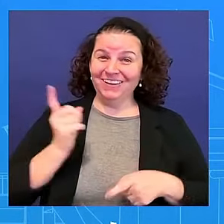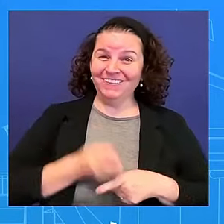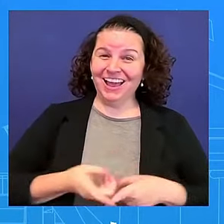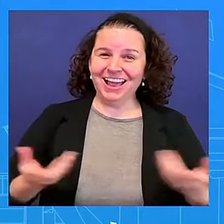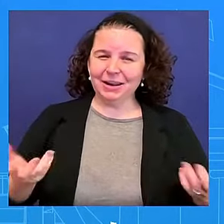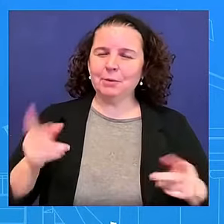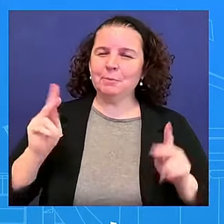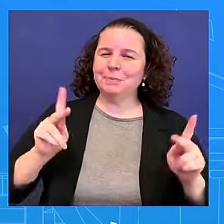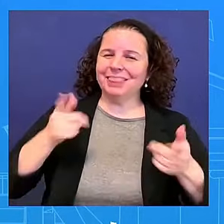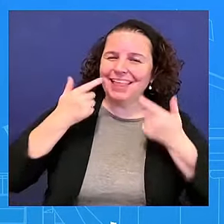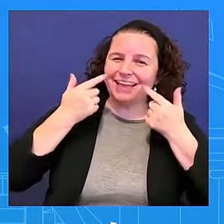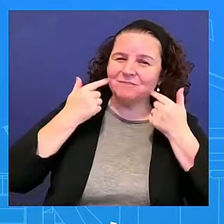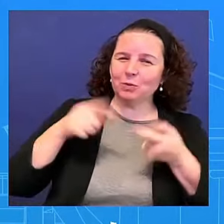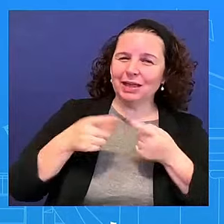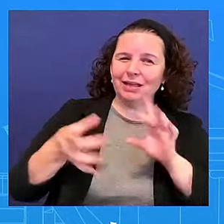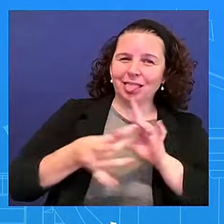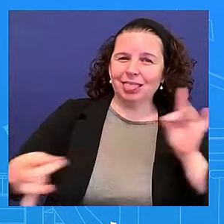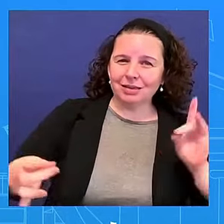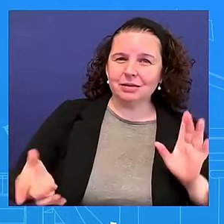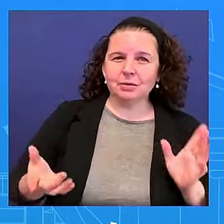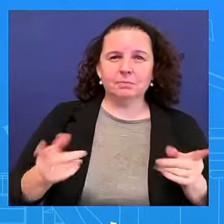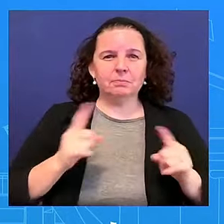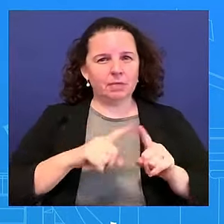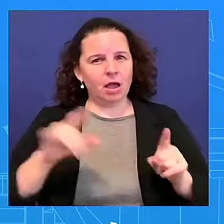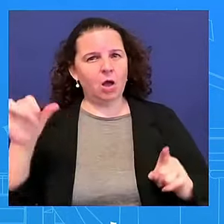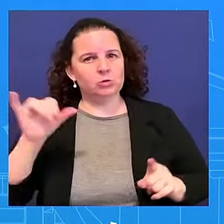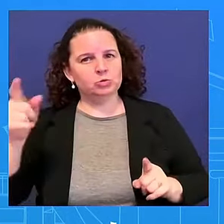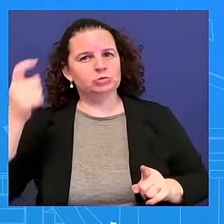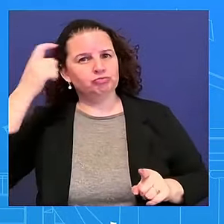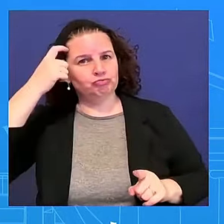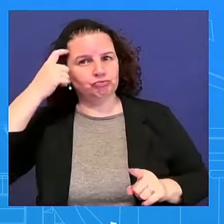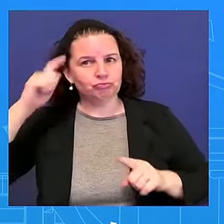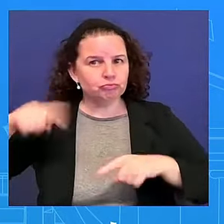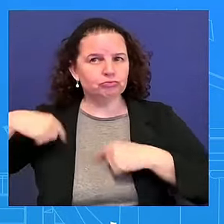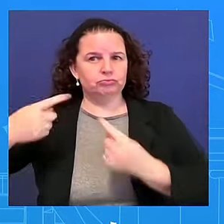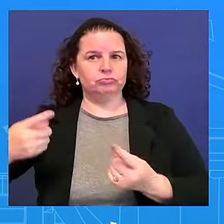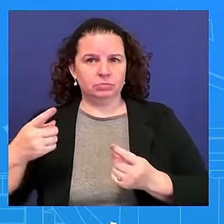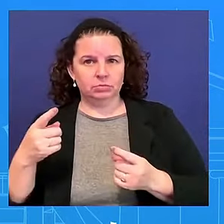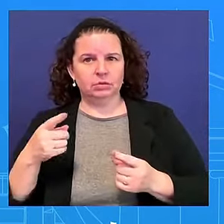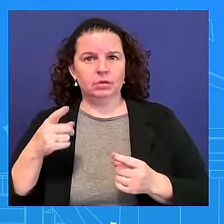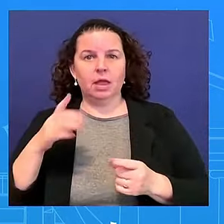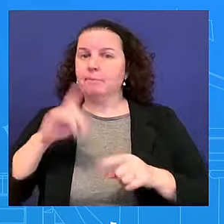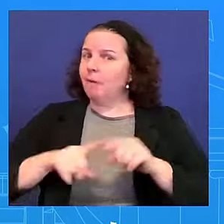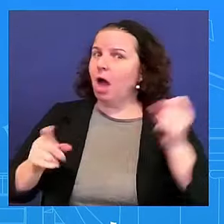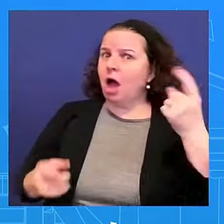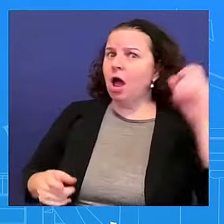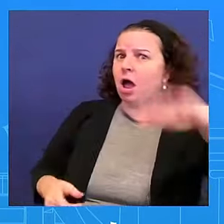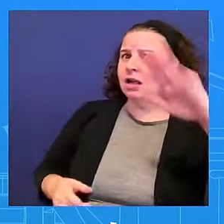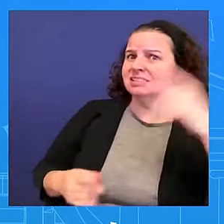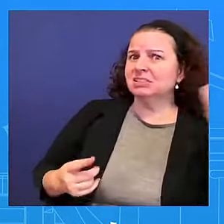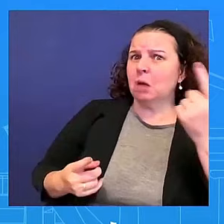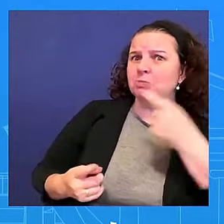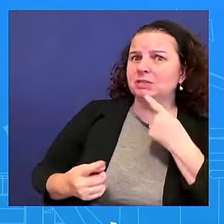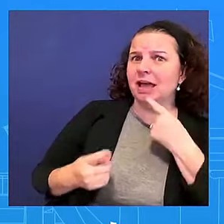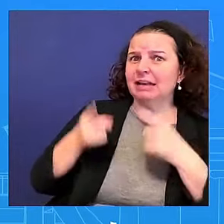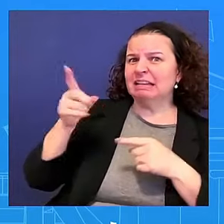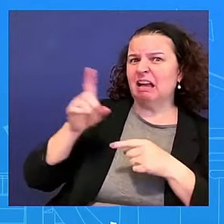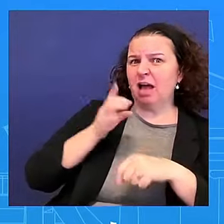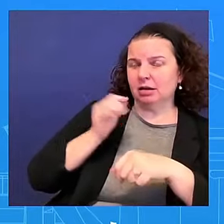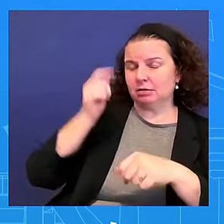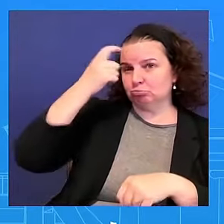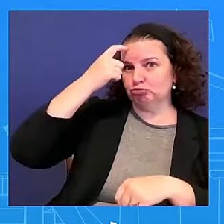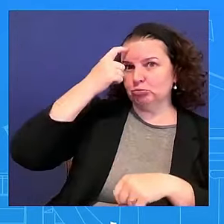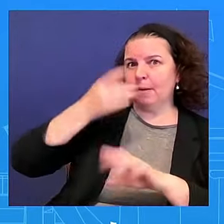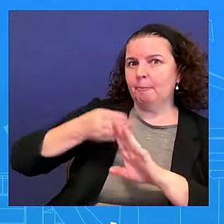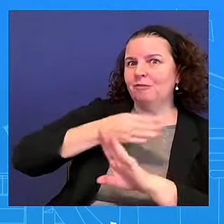said he's sharpest before 8 p.m. So say that the Pentagon at some point picks up an incoming nuke. It's